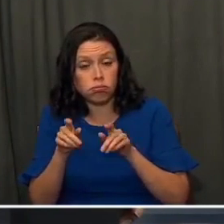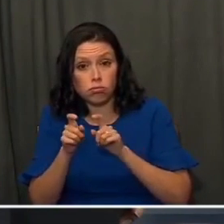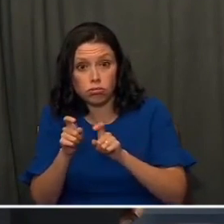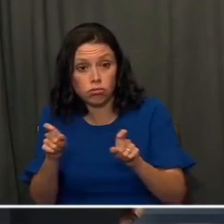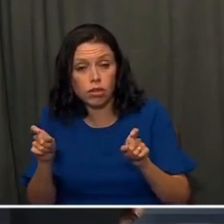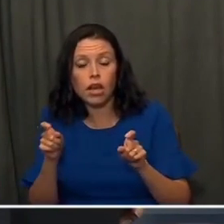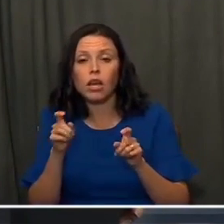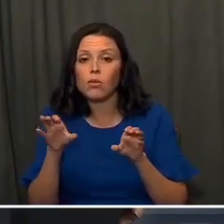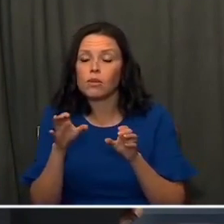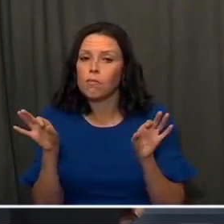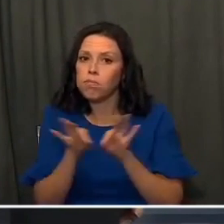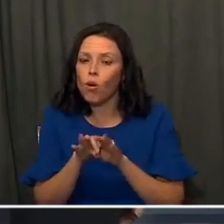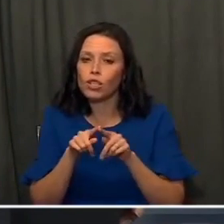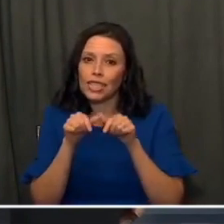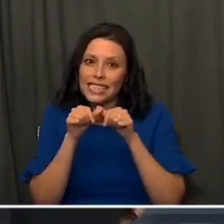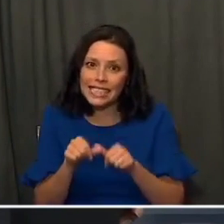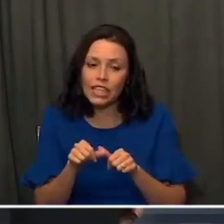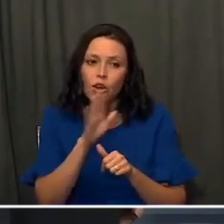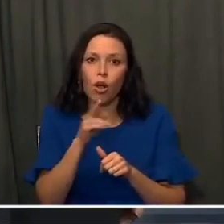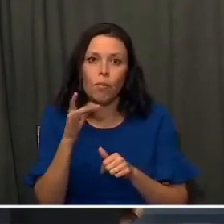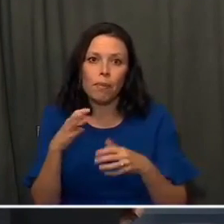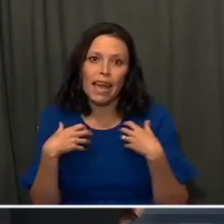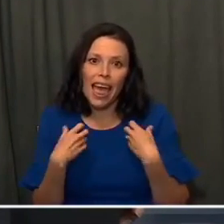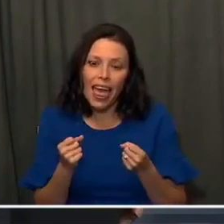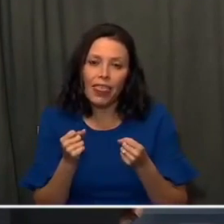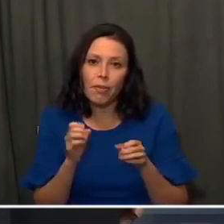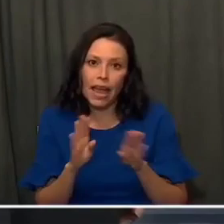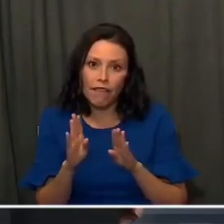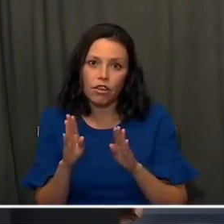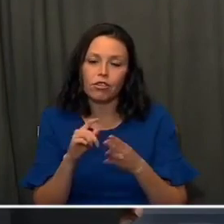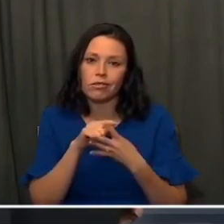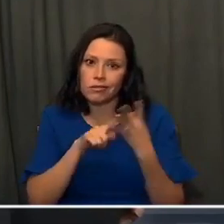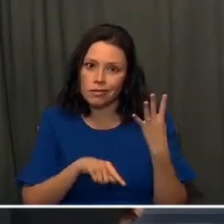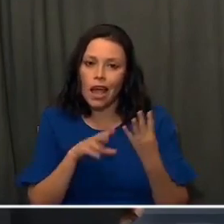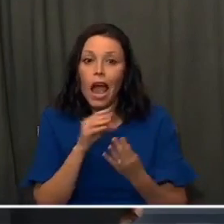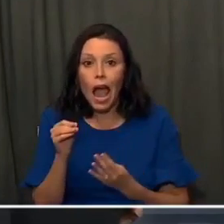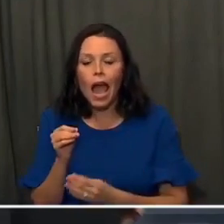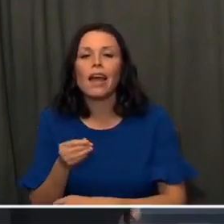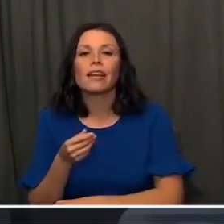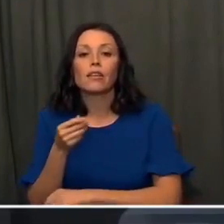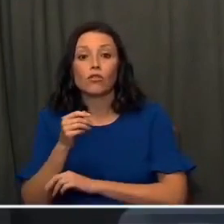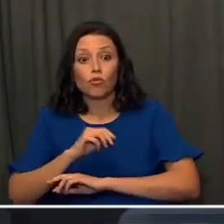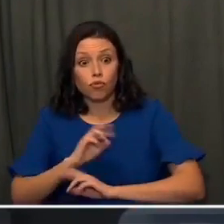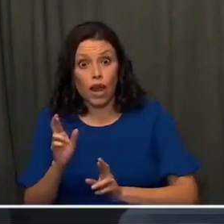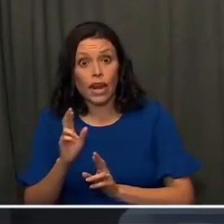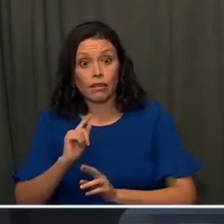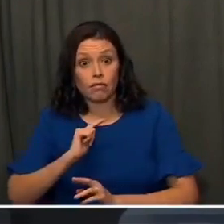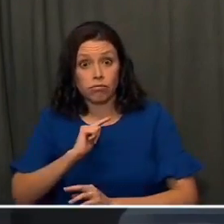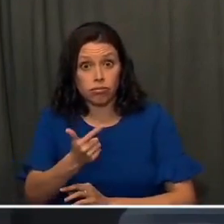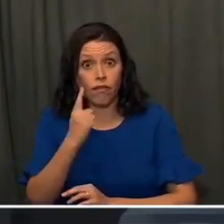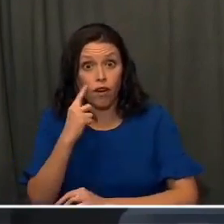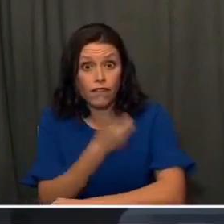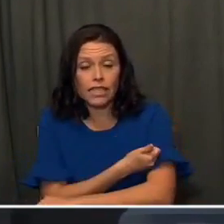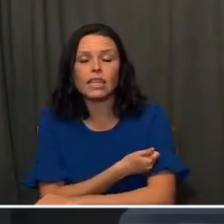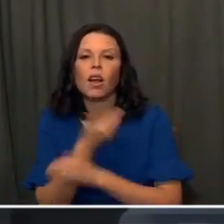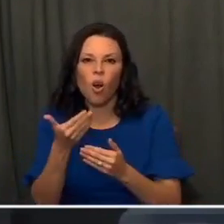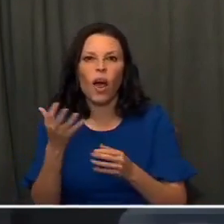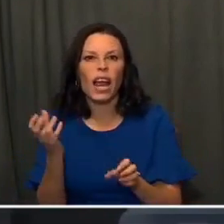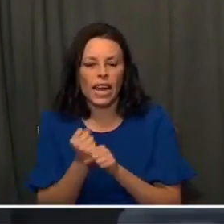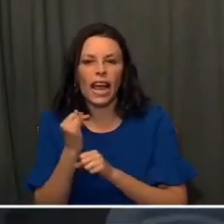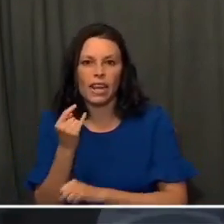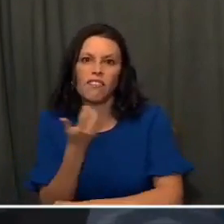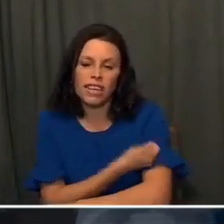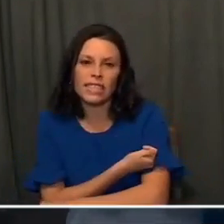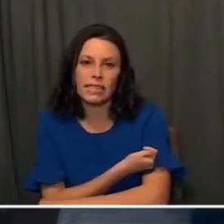things: continue the public health measure and get vaccinated when the vaccine becomes available. Thank you.